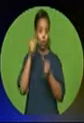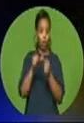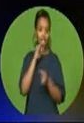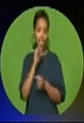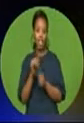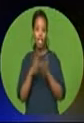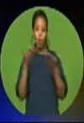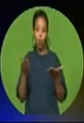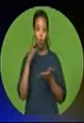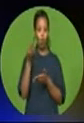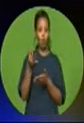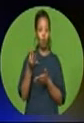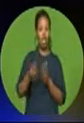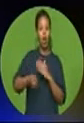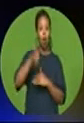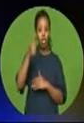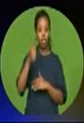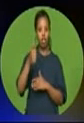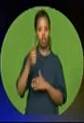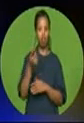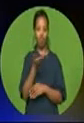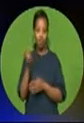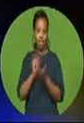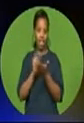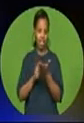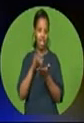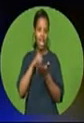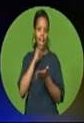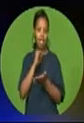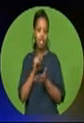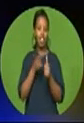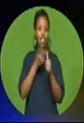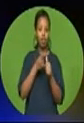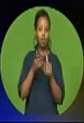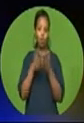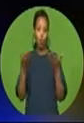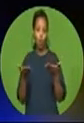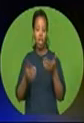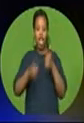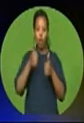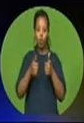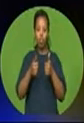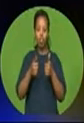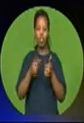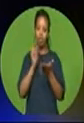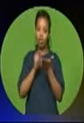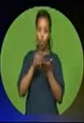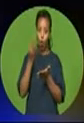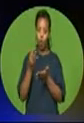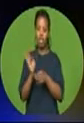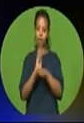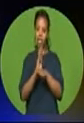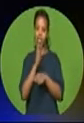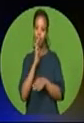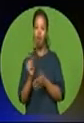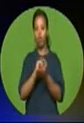journal is a book of original entry. It is the first book in which the records of a business are written.